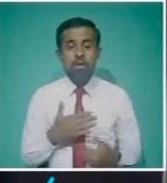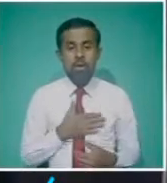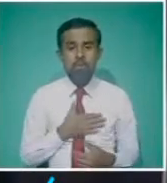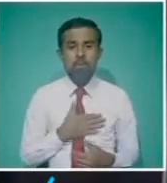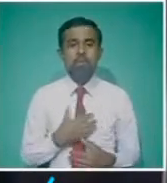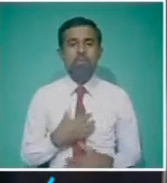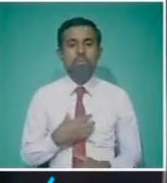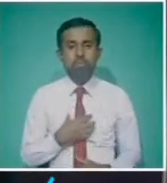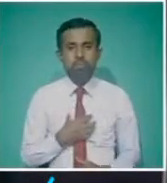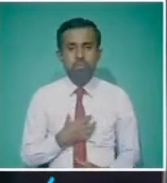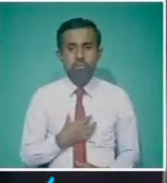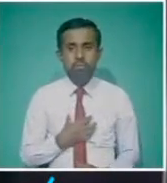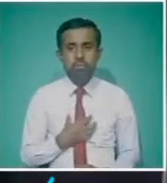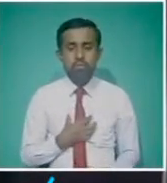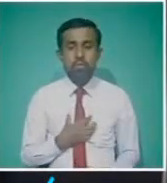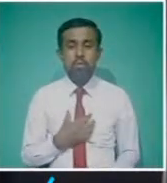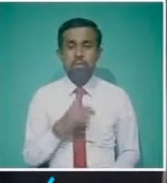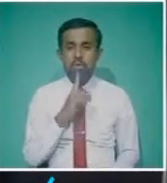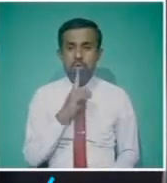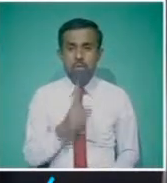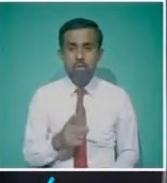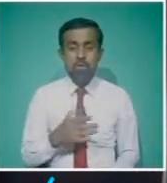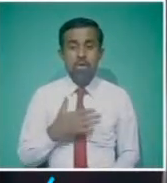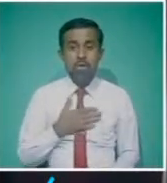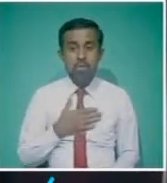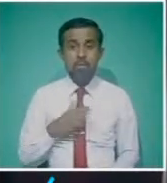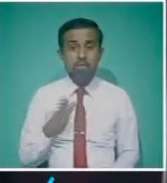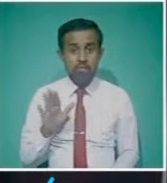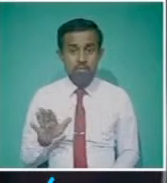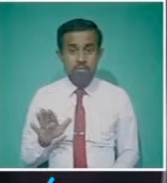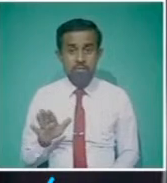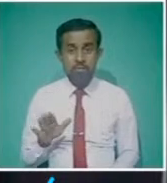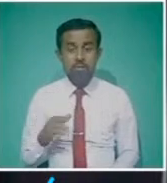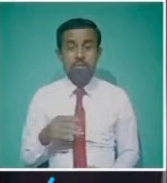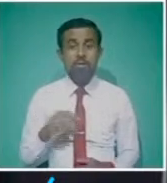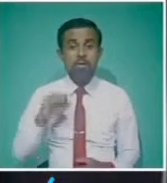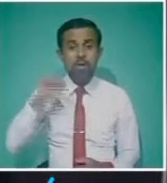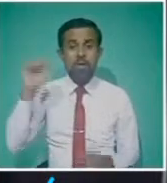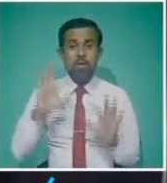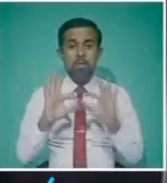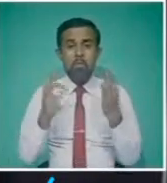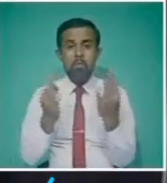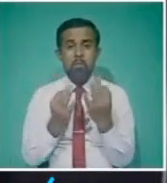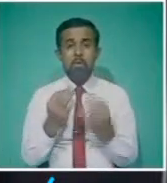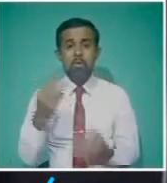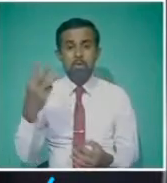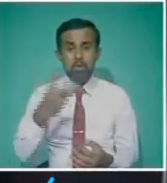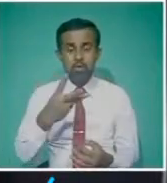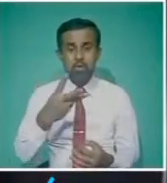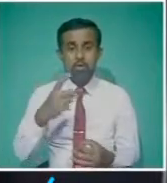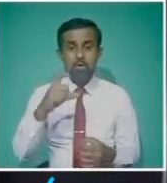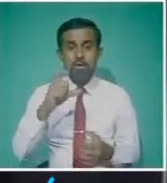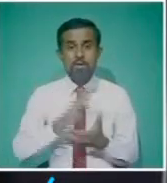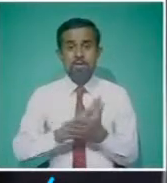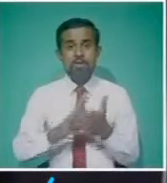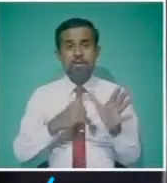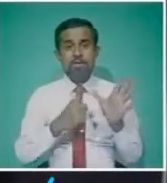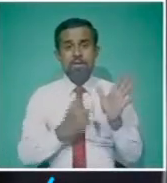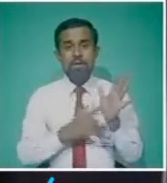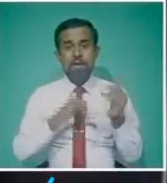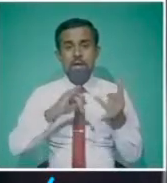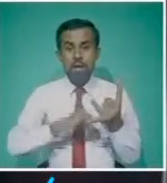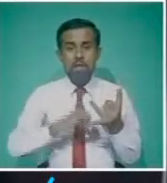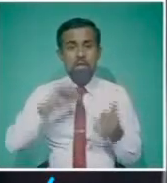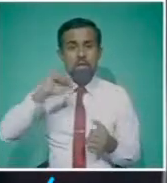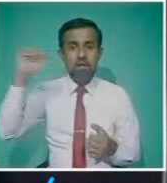to the new King, the royal family, and the people of Britain. Like his mother before him, the